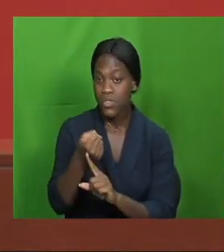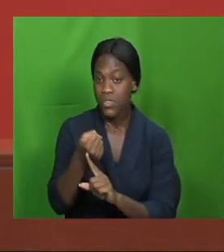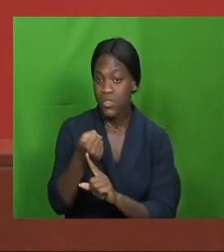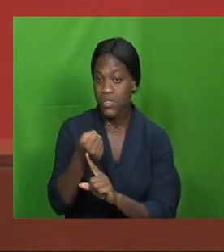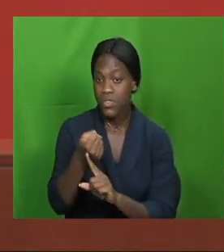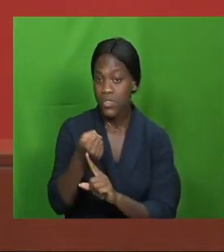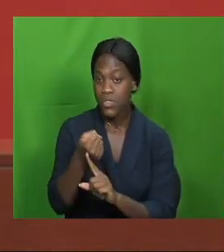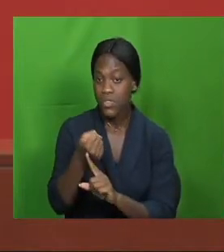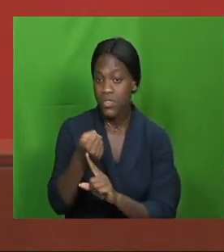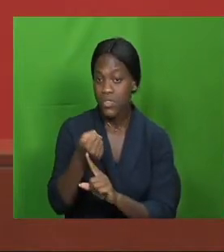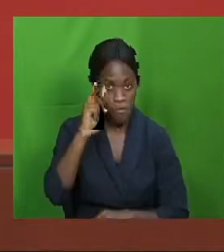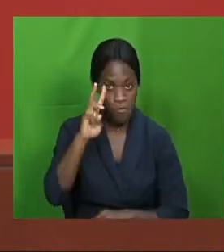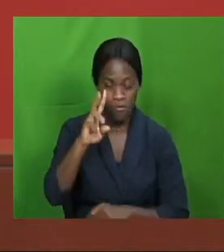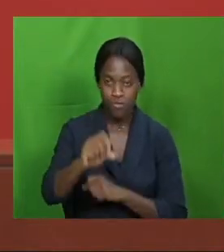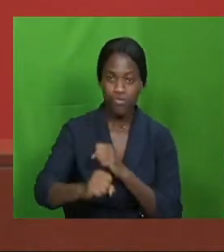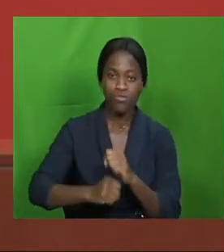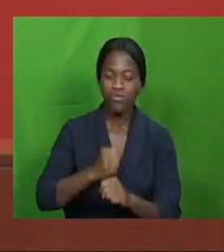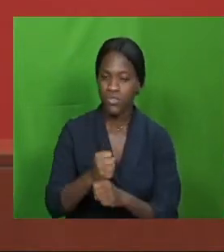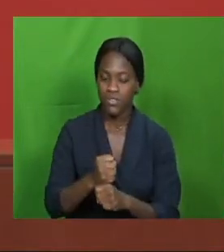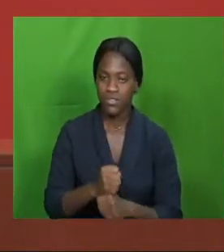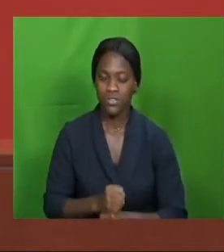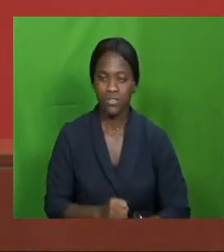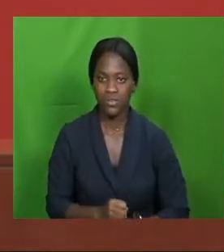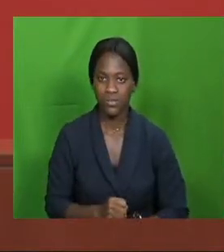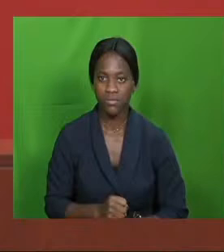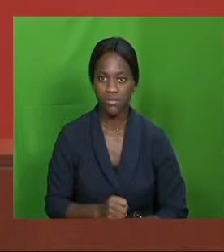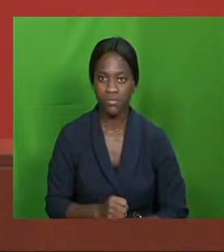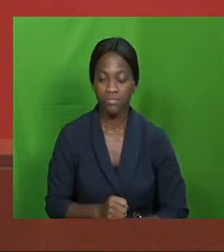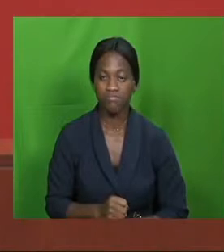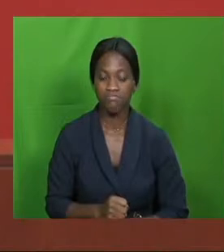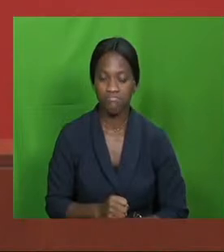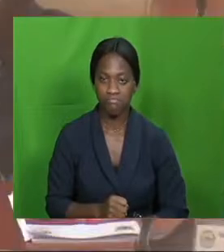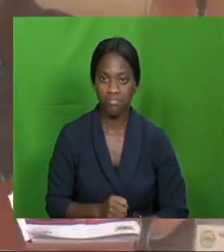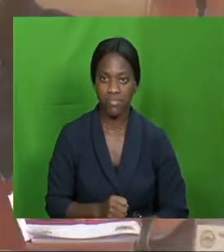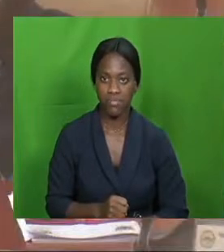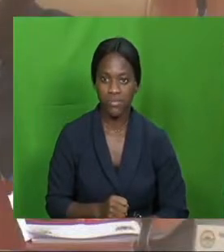for 2 years, and the issue was raised.